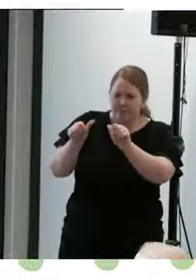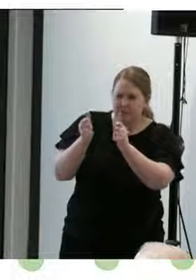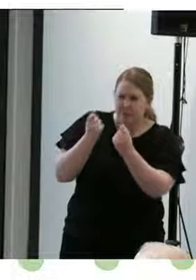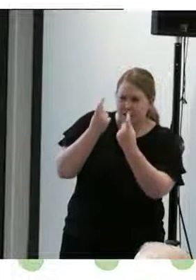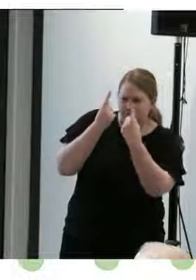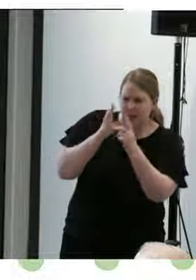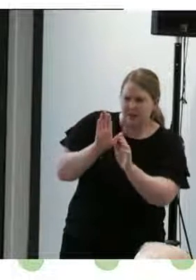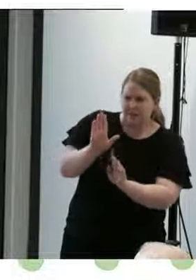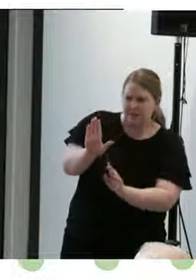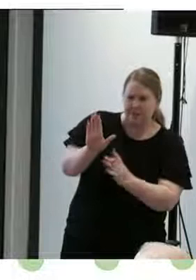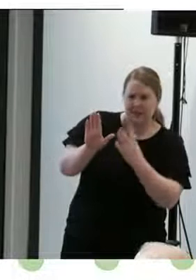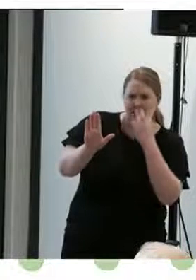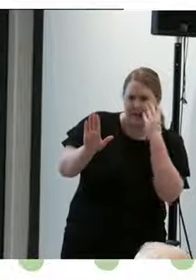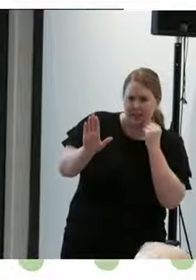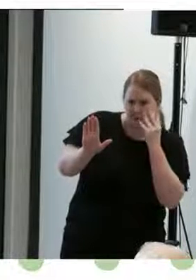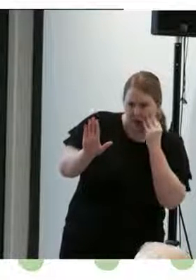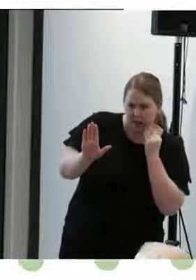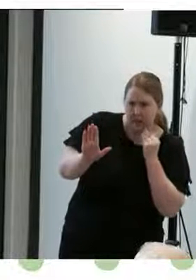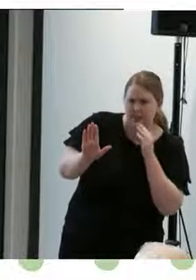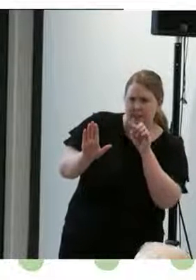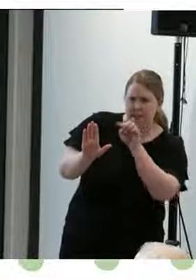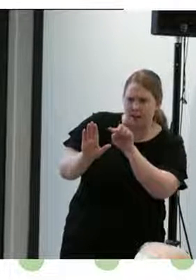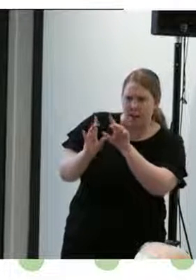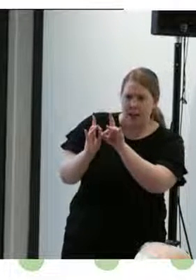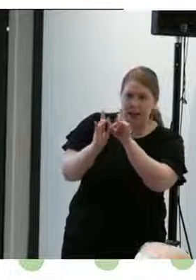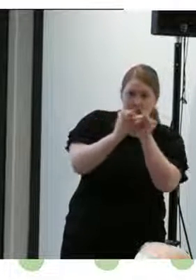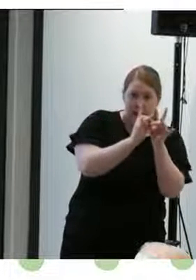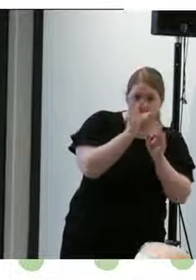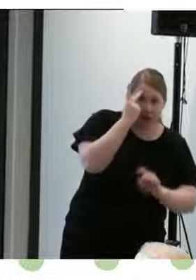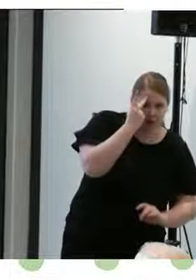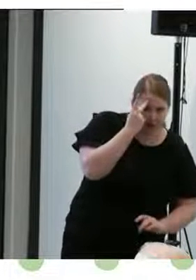they connected their experiences to politics or not.